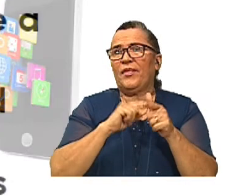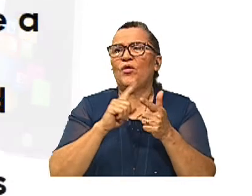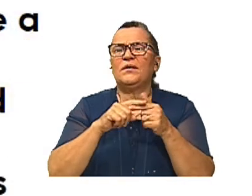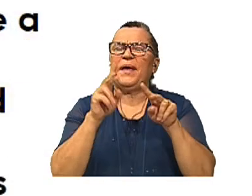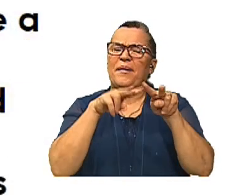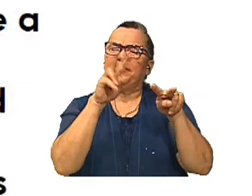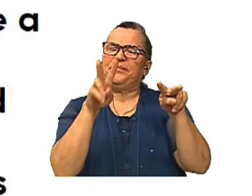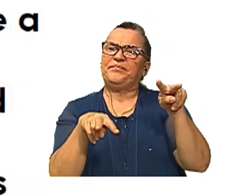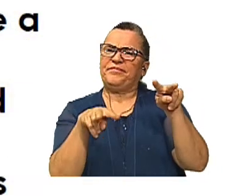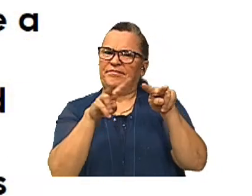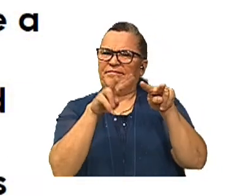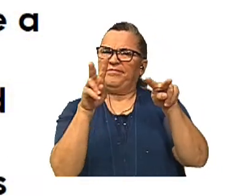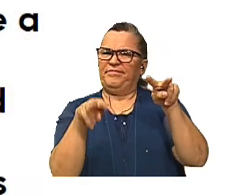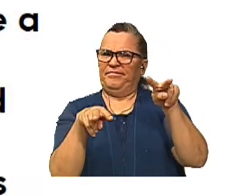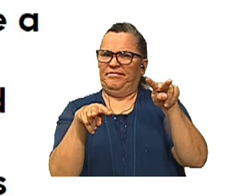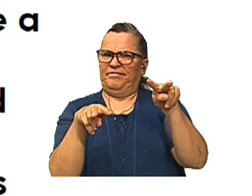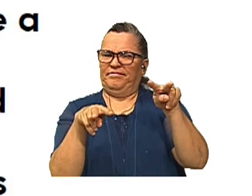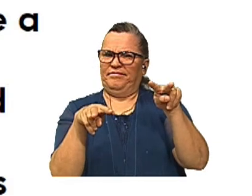disadvantages.